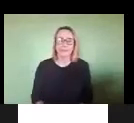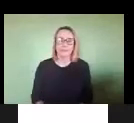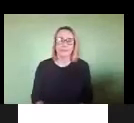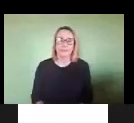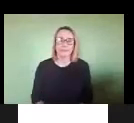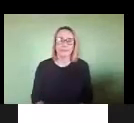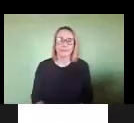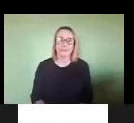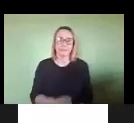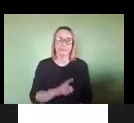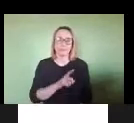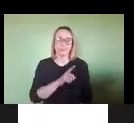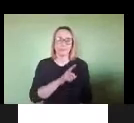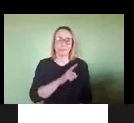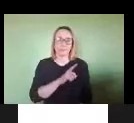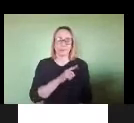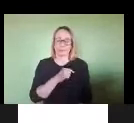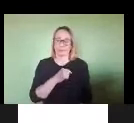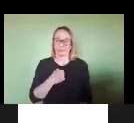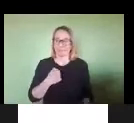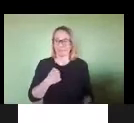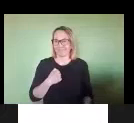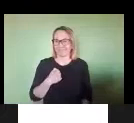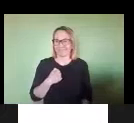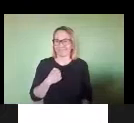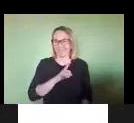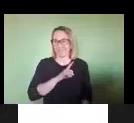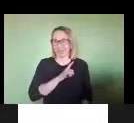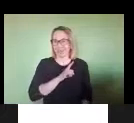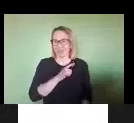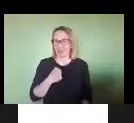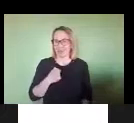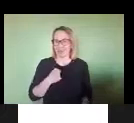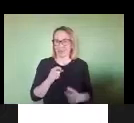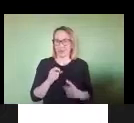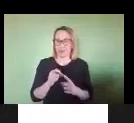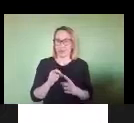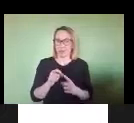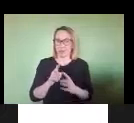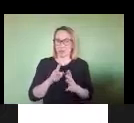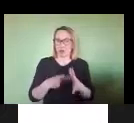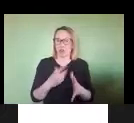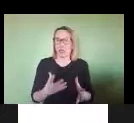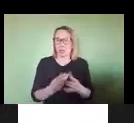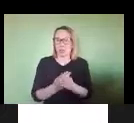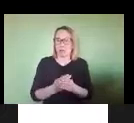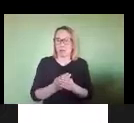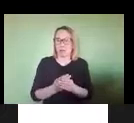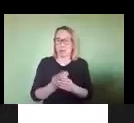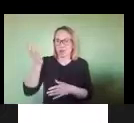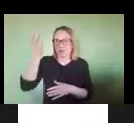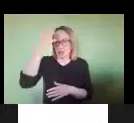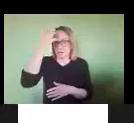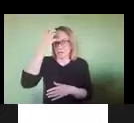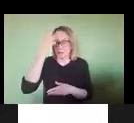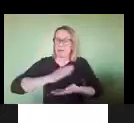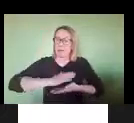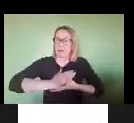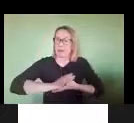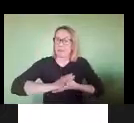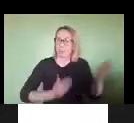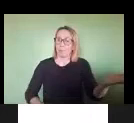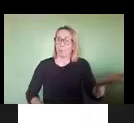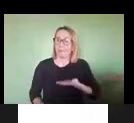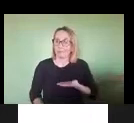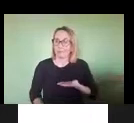because I do project with government, I got the laptop. yeah. You've got some